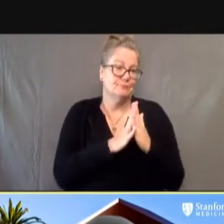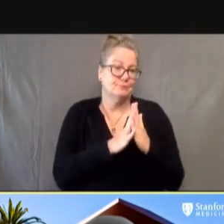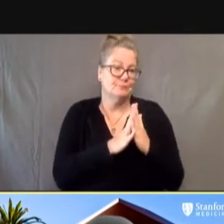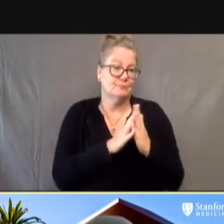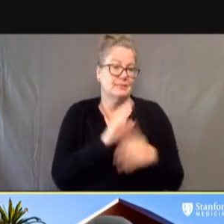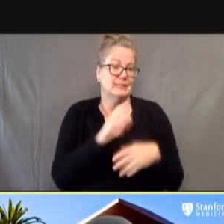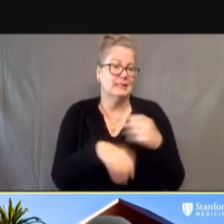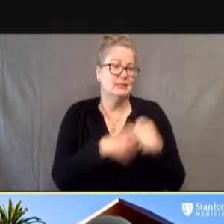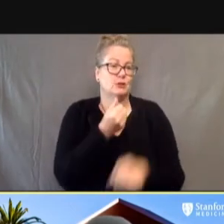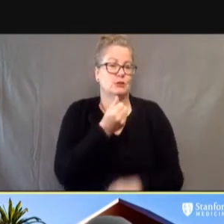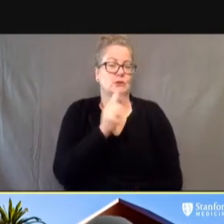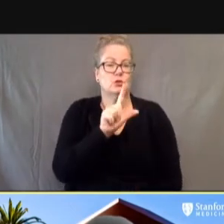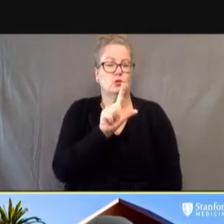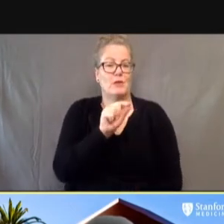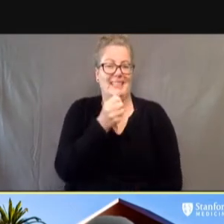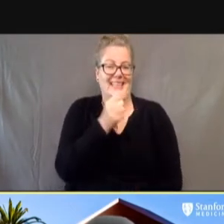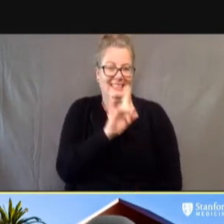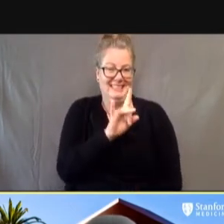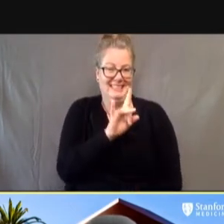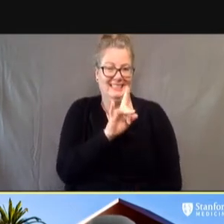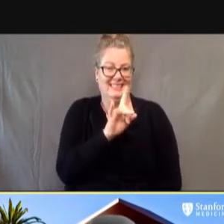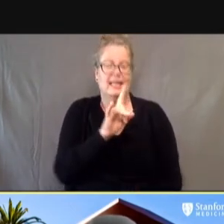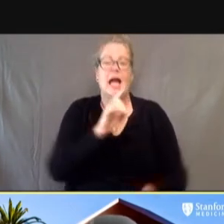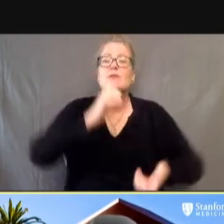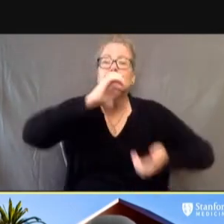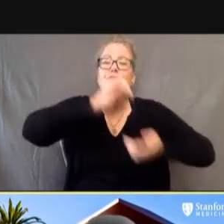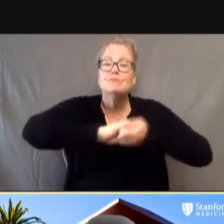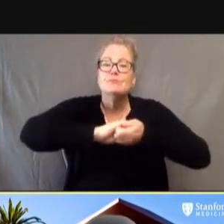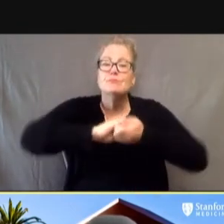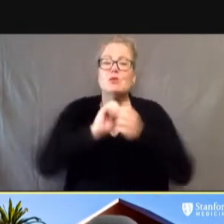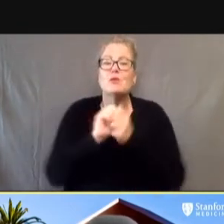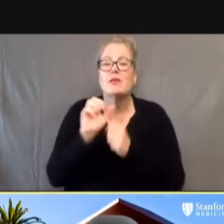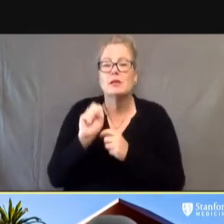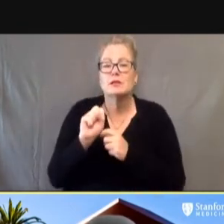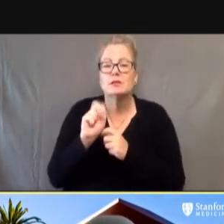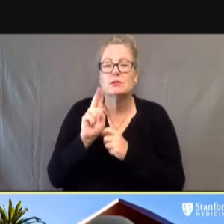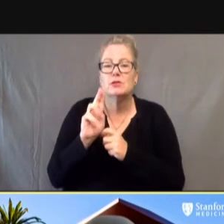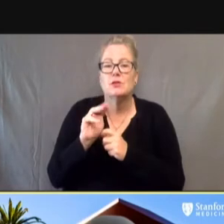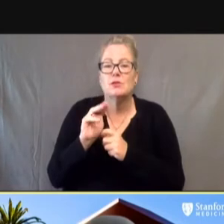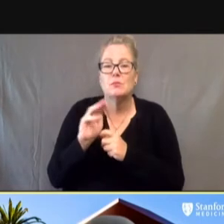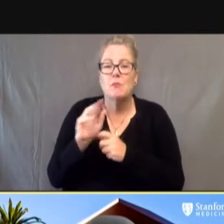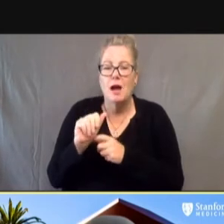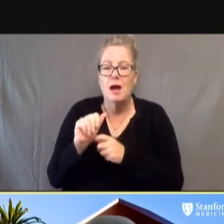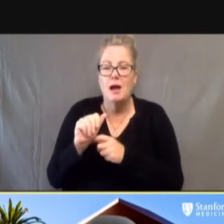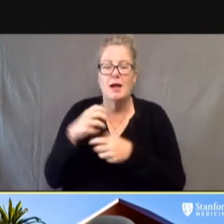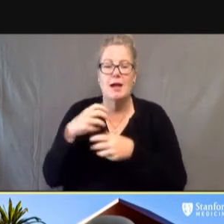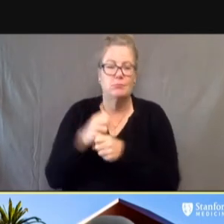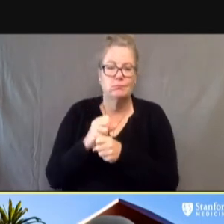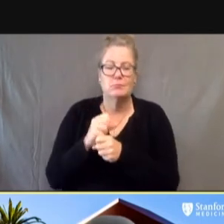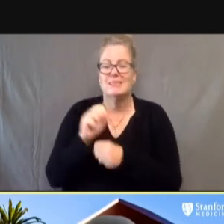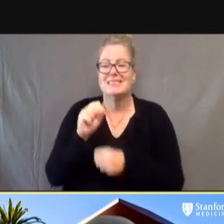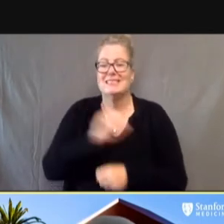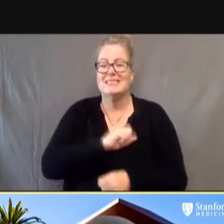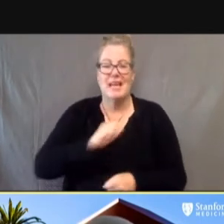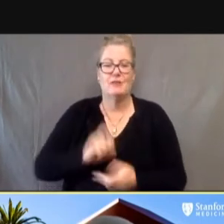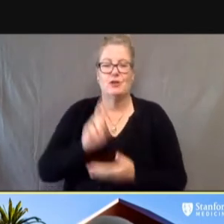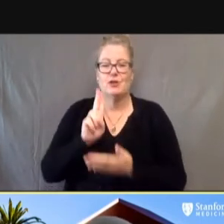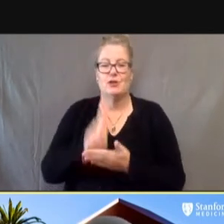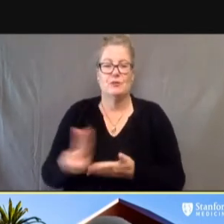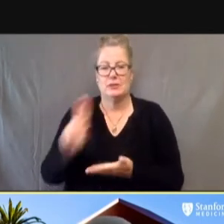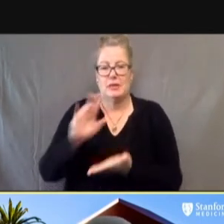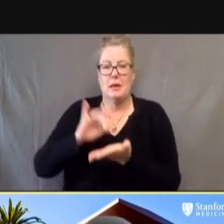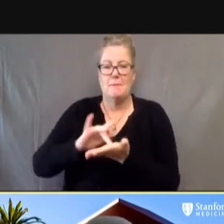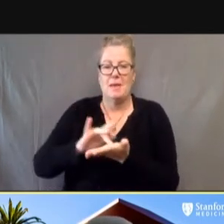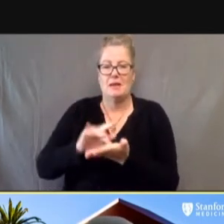joined SUMA, which is the Stanford University Minority Medical Alliance, a coalition of seven student identity groups